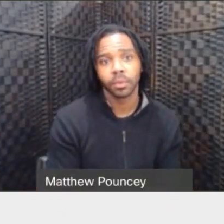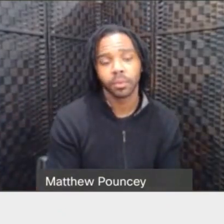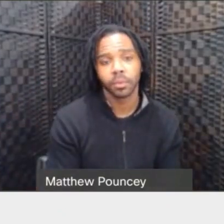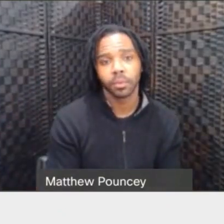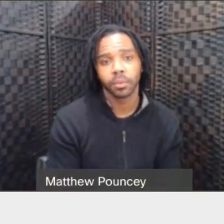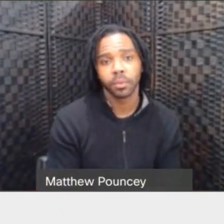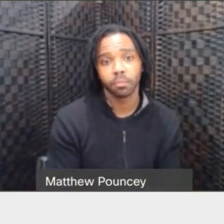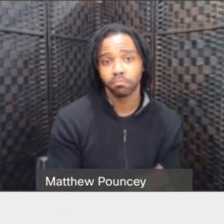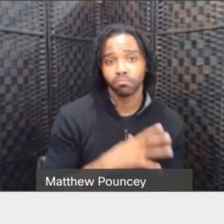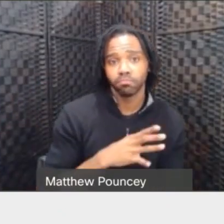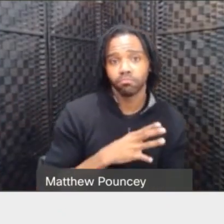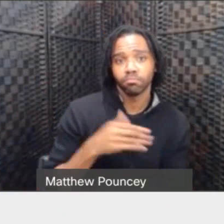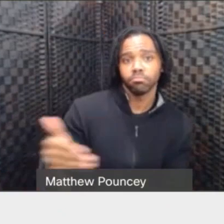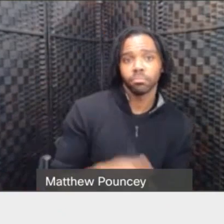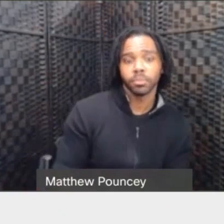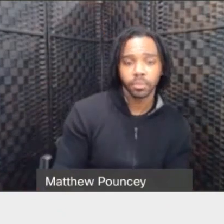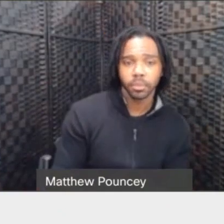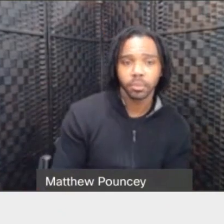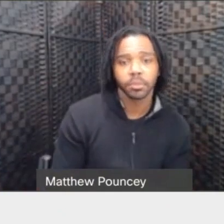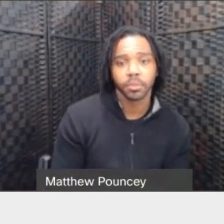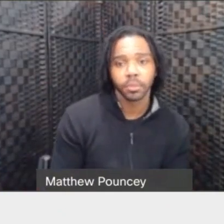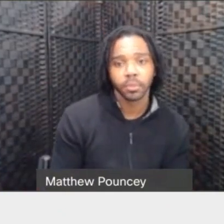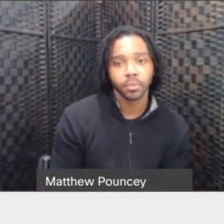then that is fine.